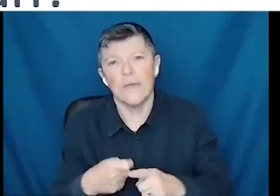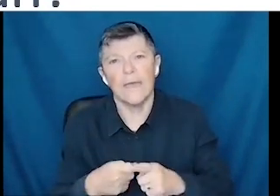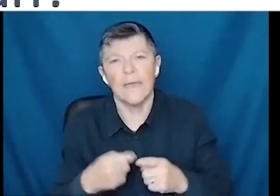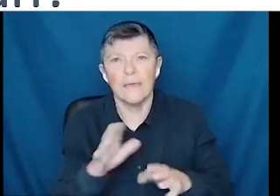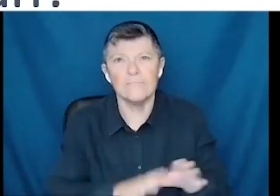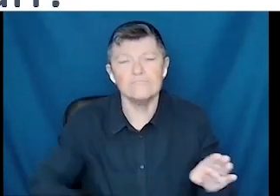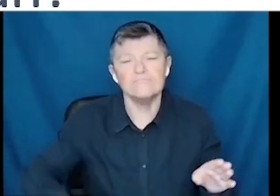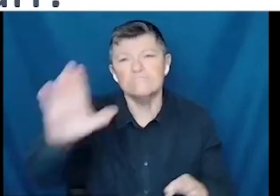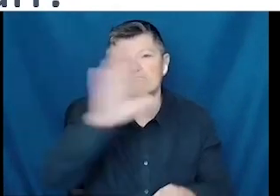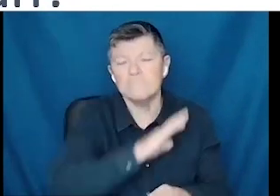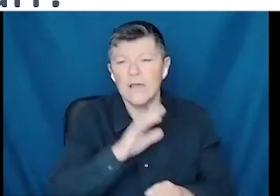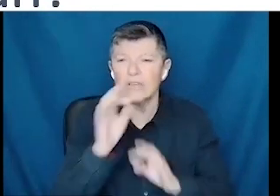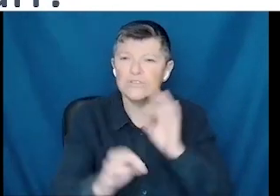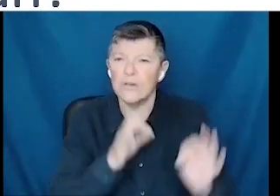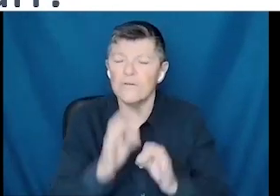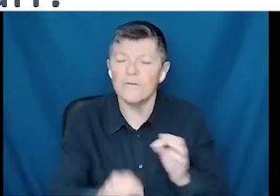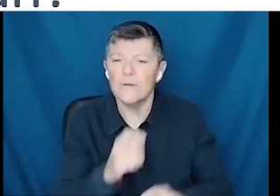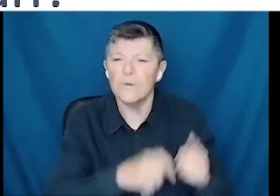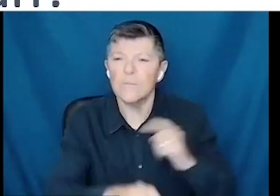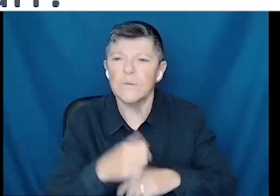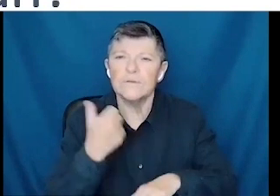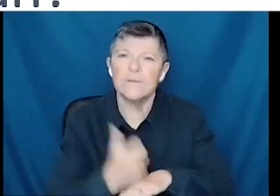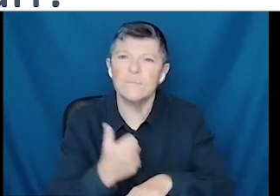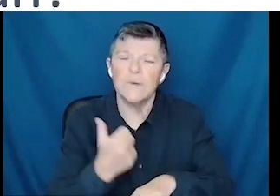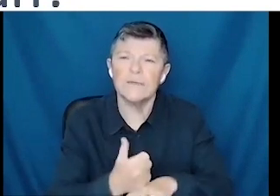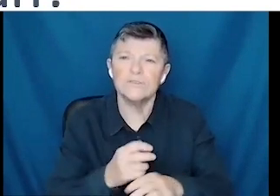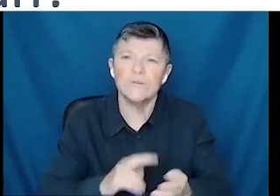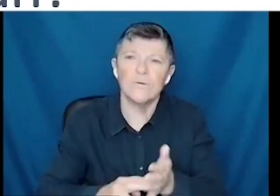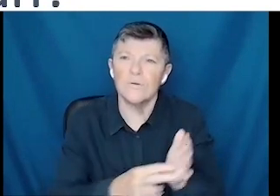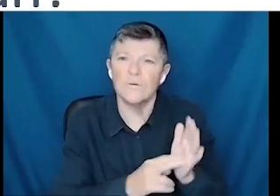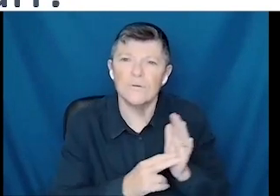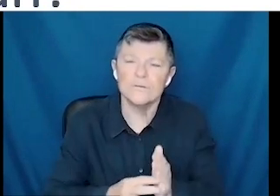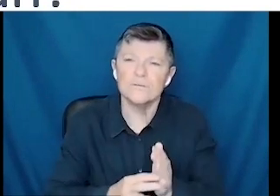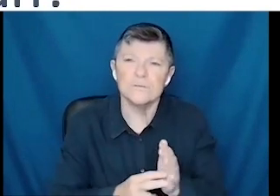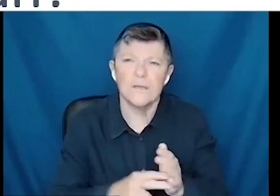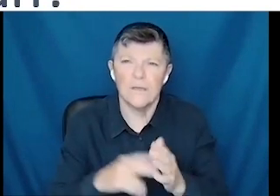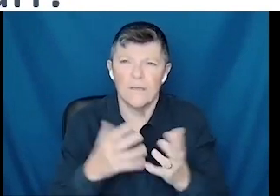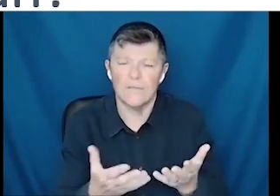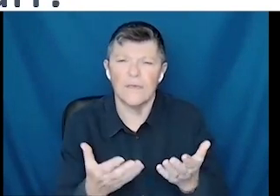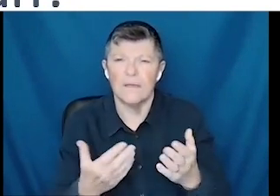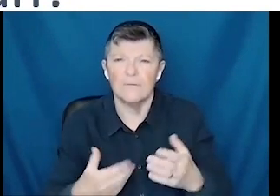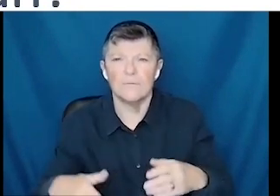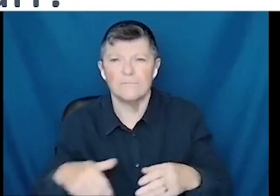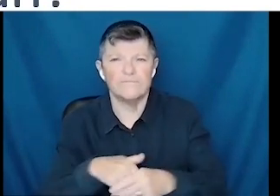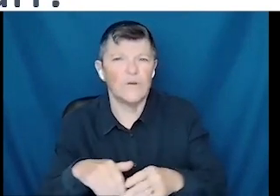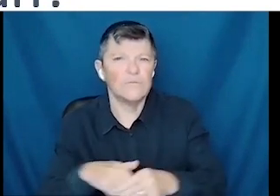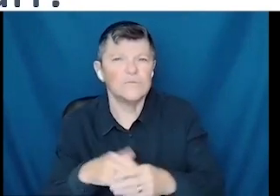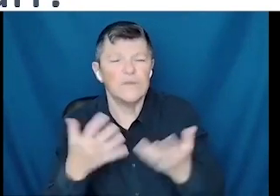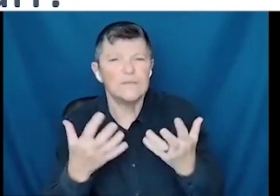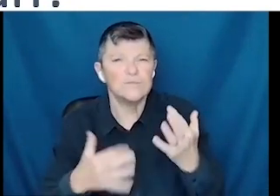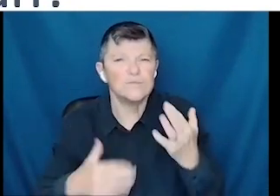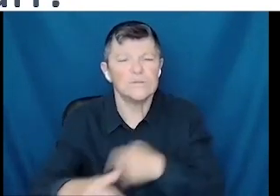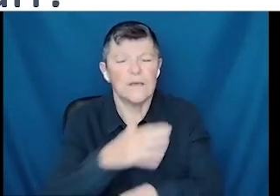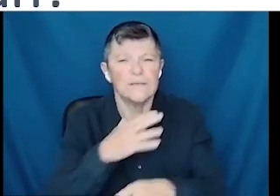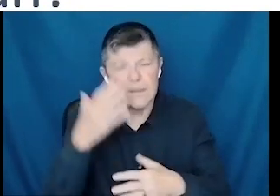community-based organizations working broadly in the field of society and mental health. And Walia, you were